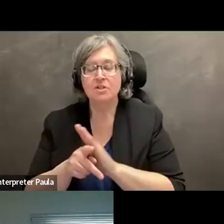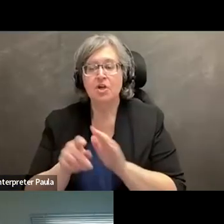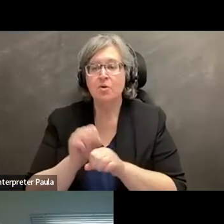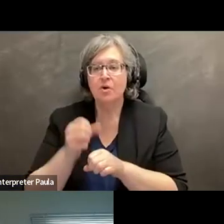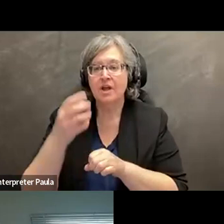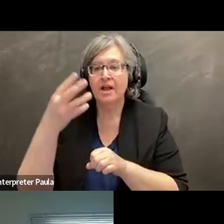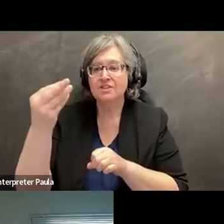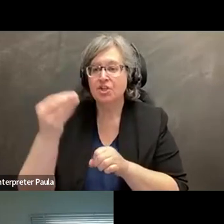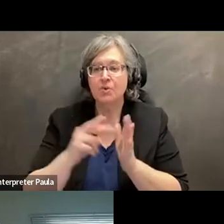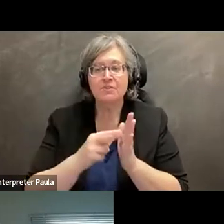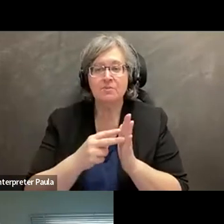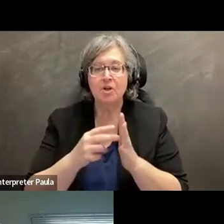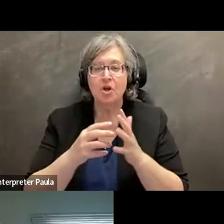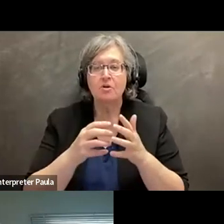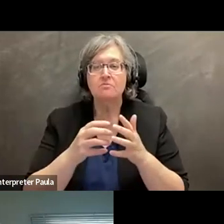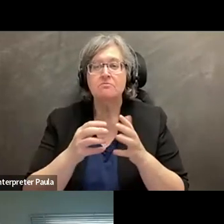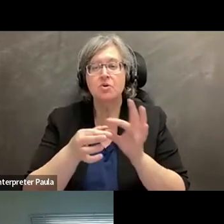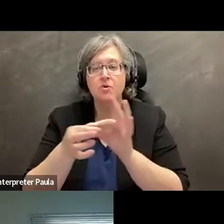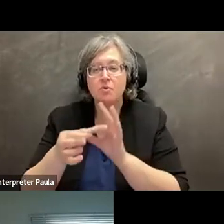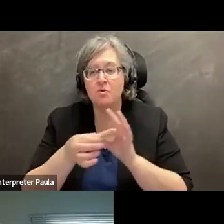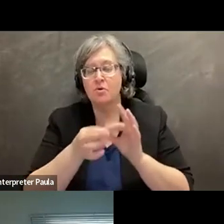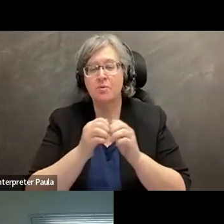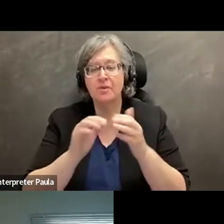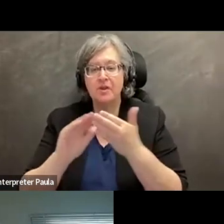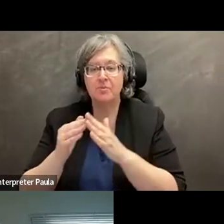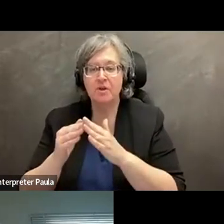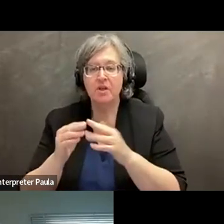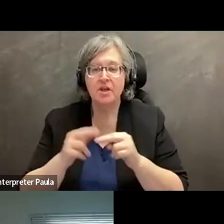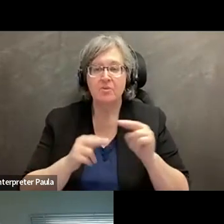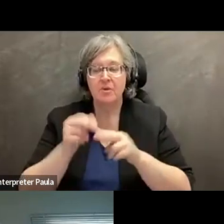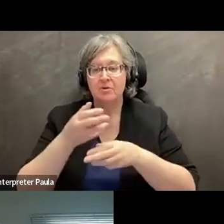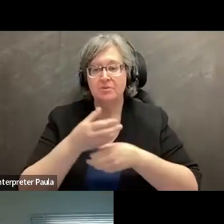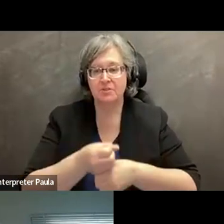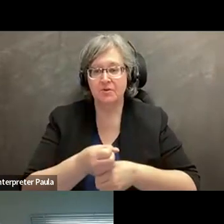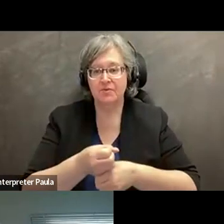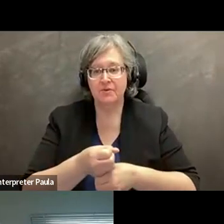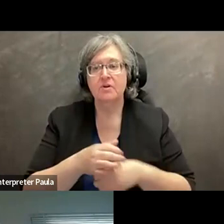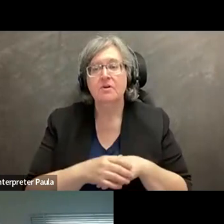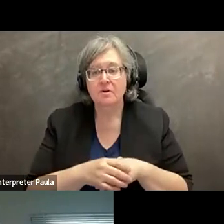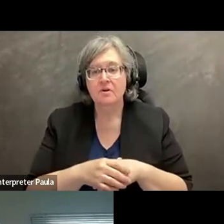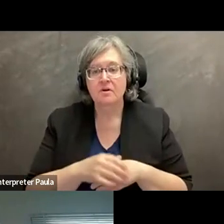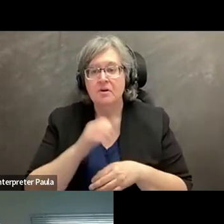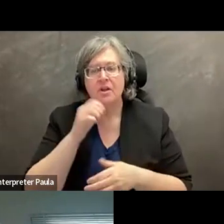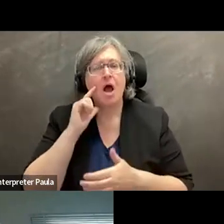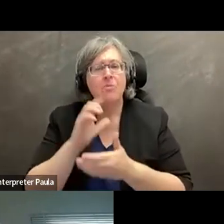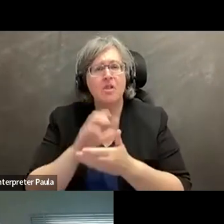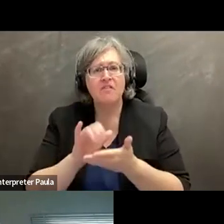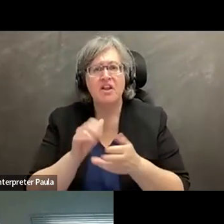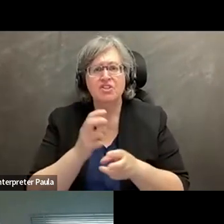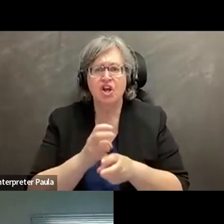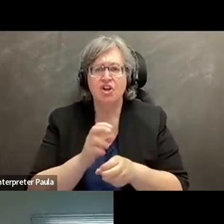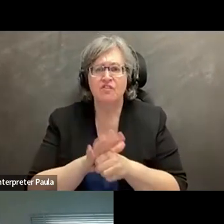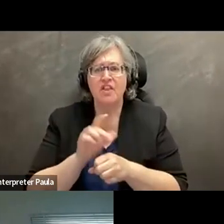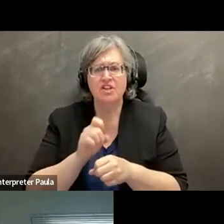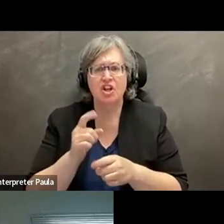the community and building trust first and foremost, and not believing because they have it hard enough that they should come running